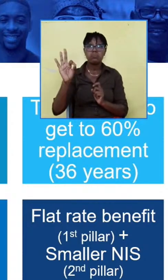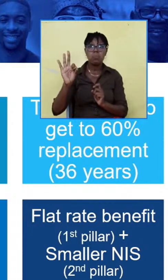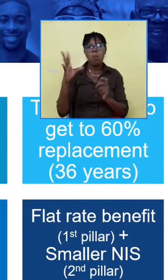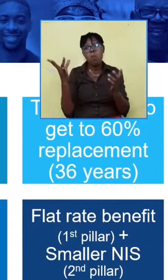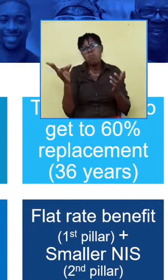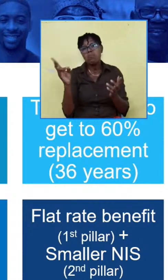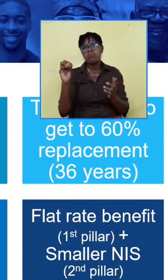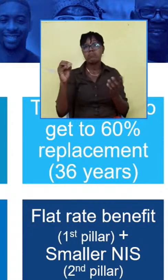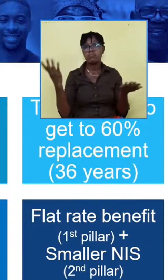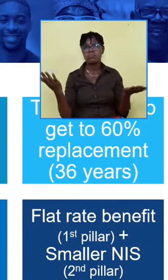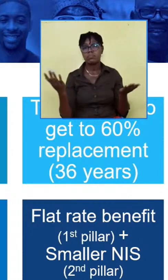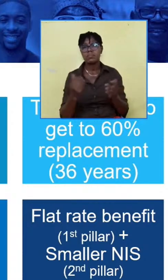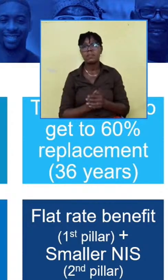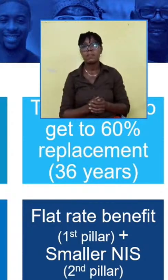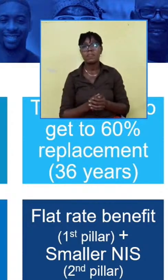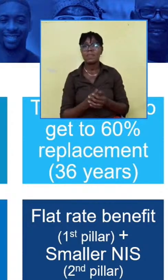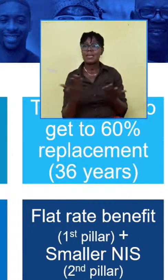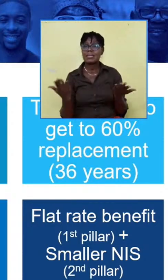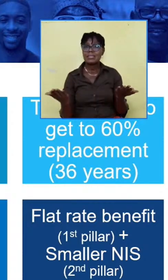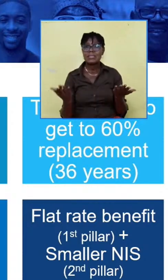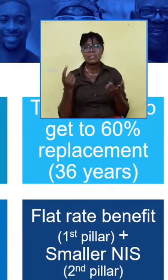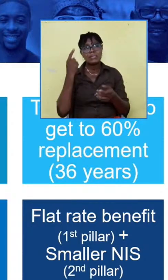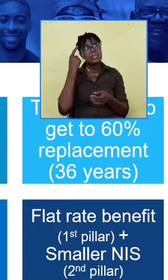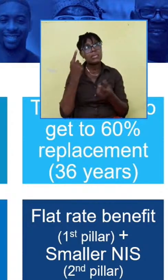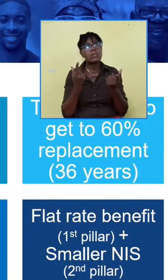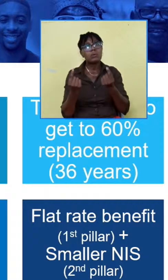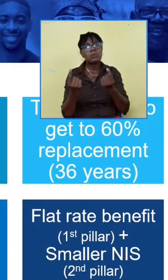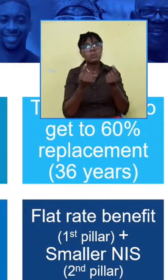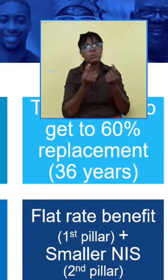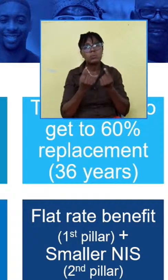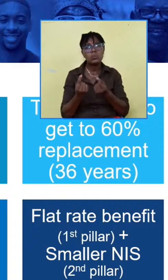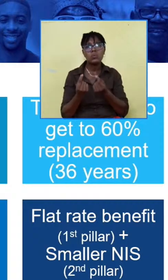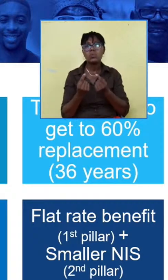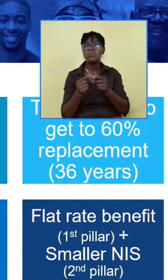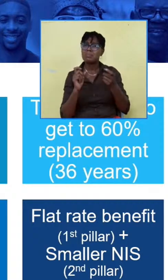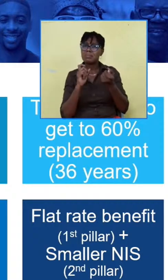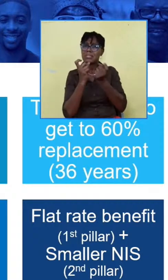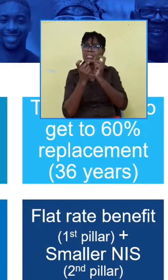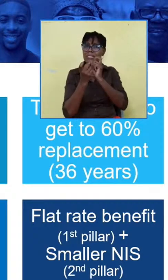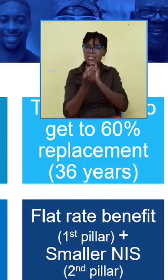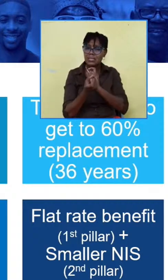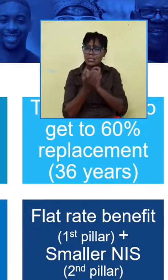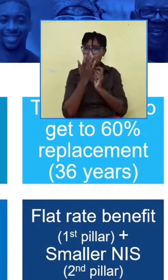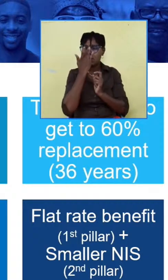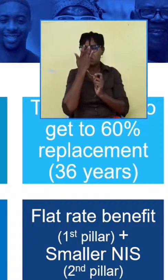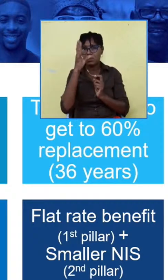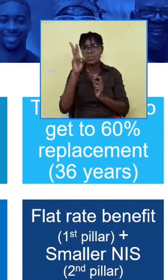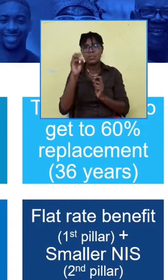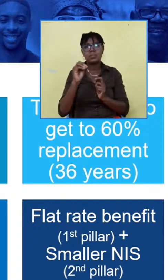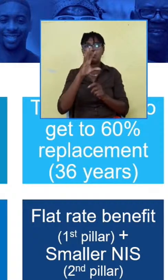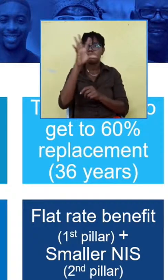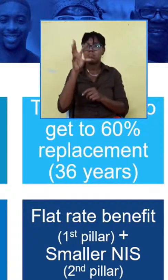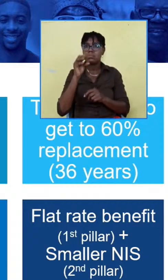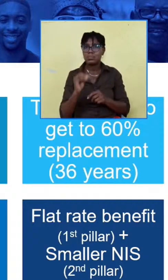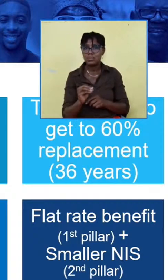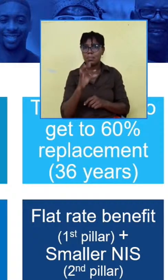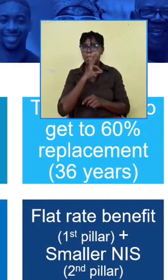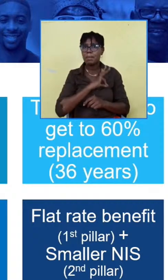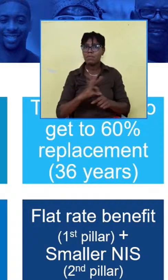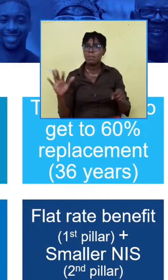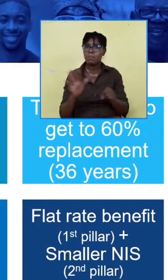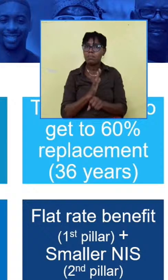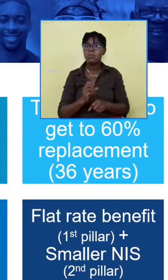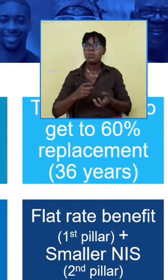Change the formula I mentioned a while ago. Right now, it just takes 36 years to get to the 60% maximum benefit. That could be made a